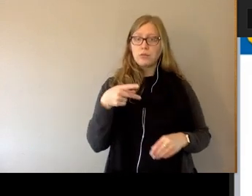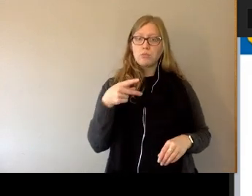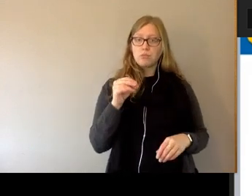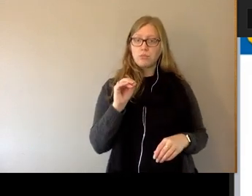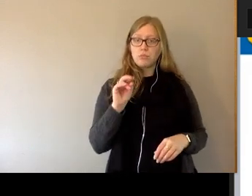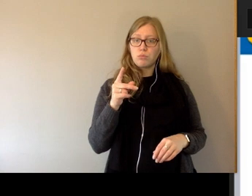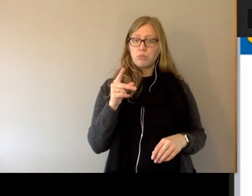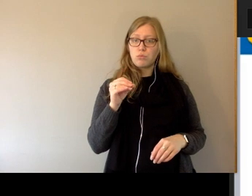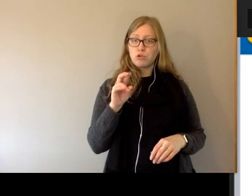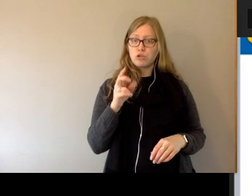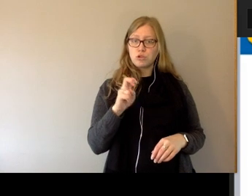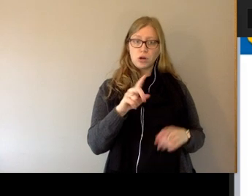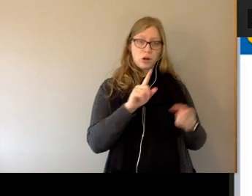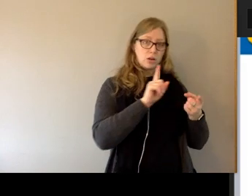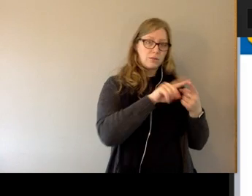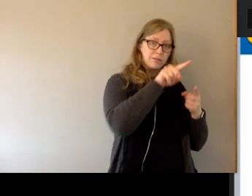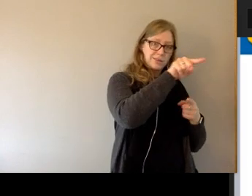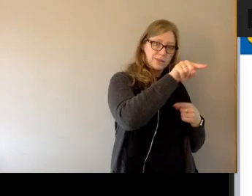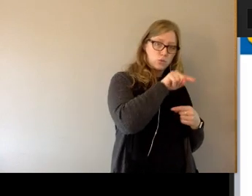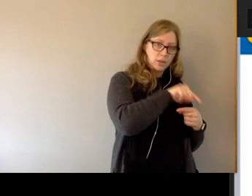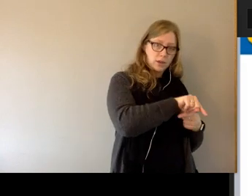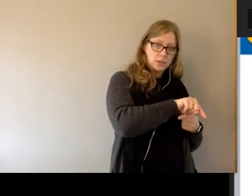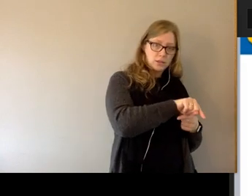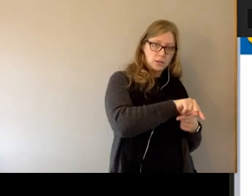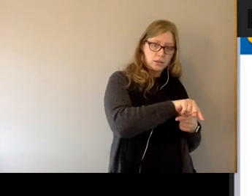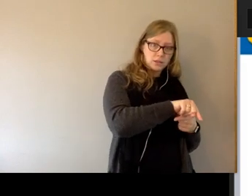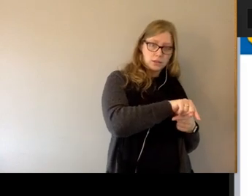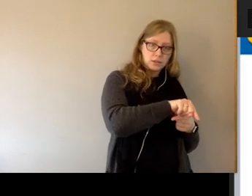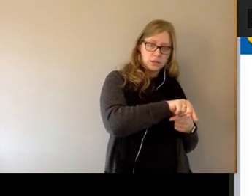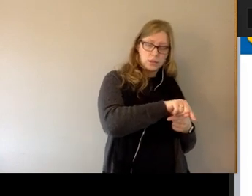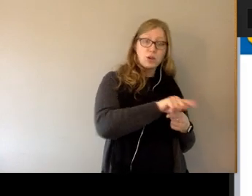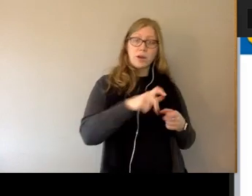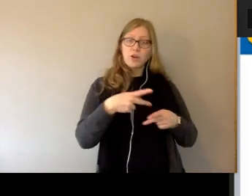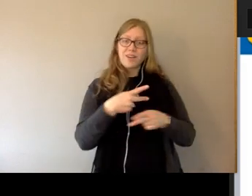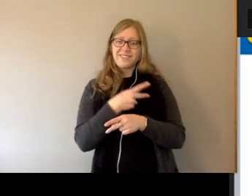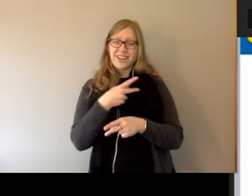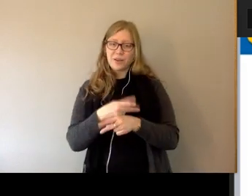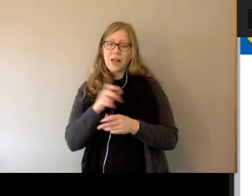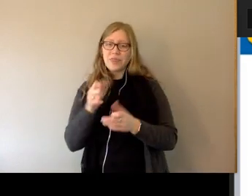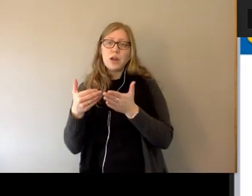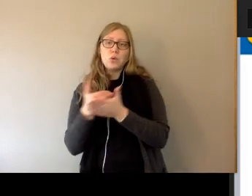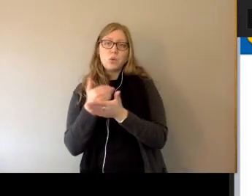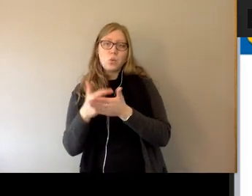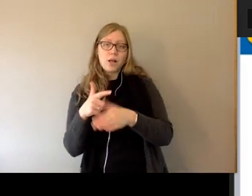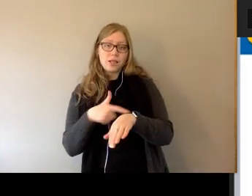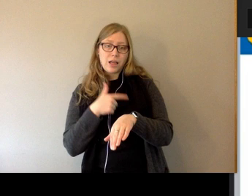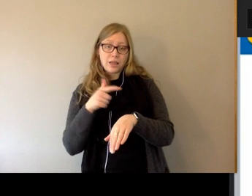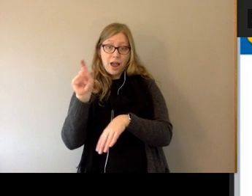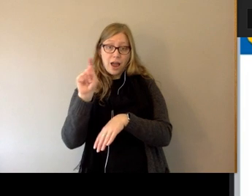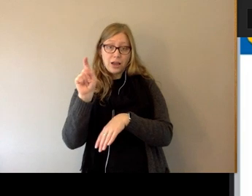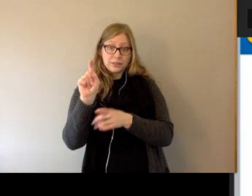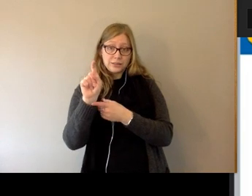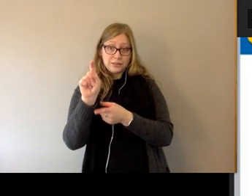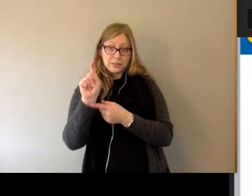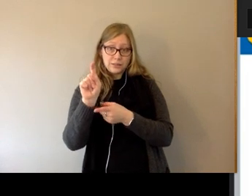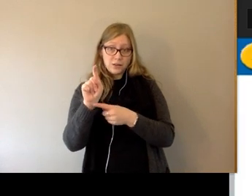was 5, and this length was 8, I could calculate the new length, which was the